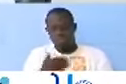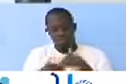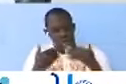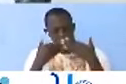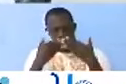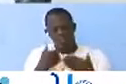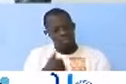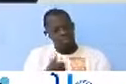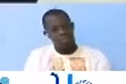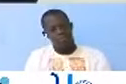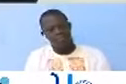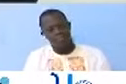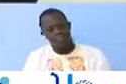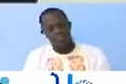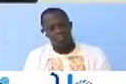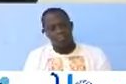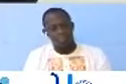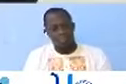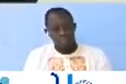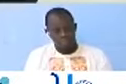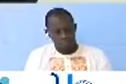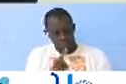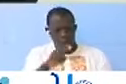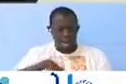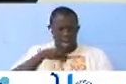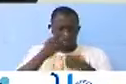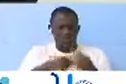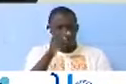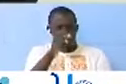You didn't tell me that. Did you eventually get to know?